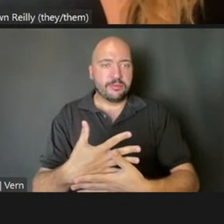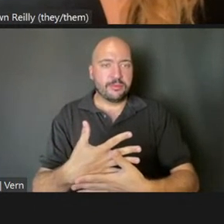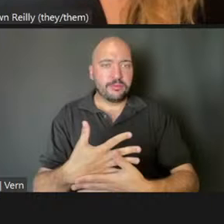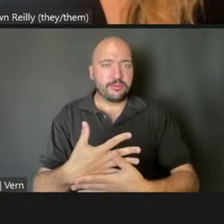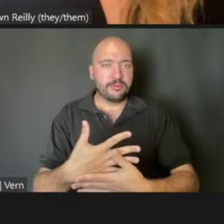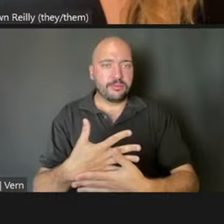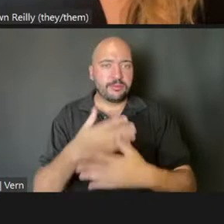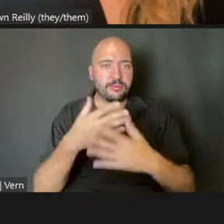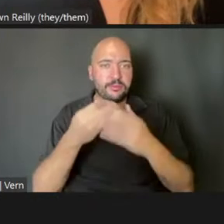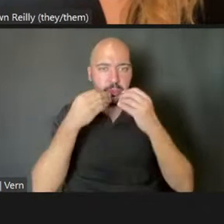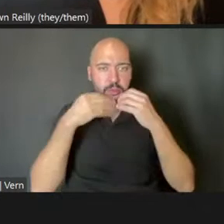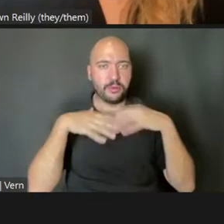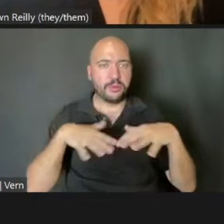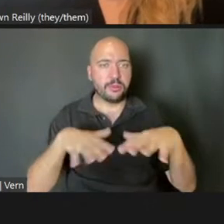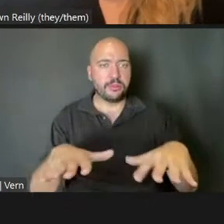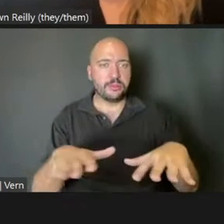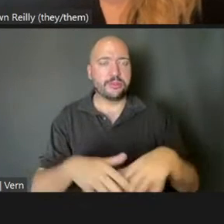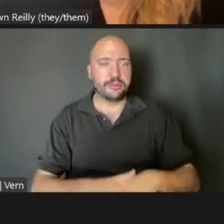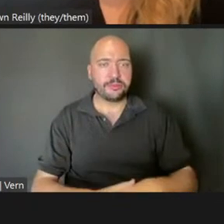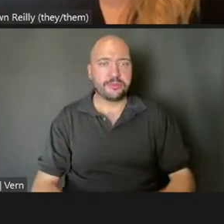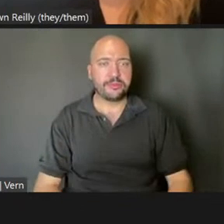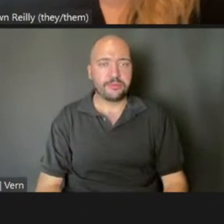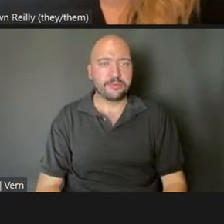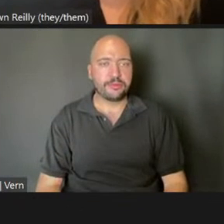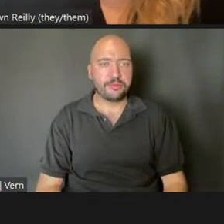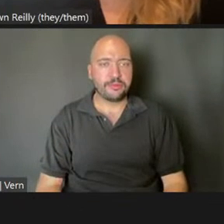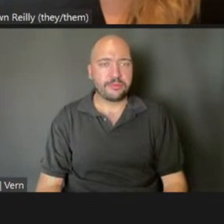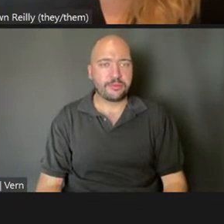and a collective exhale,